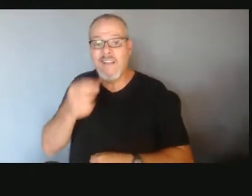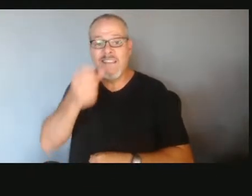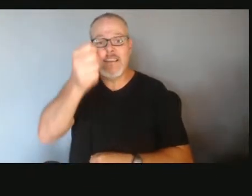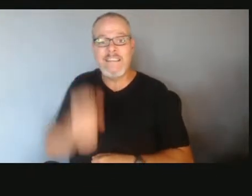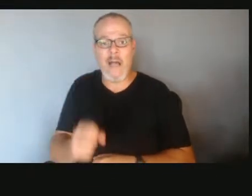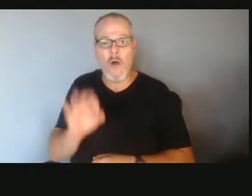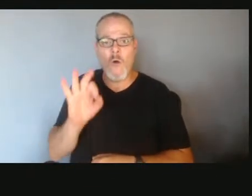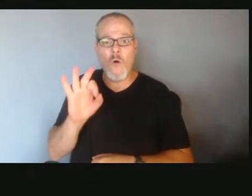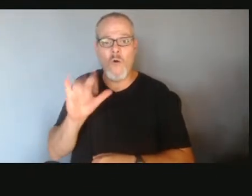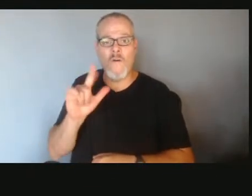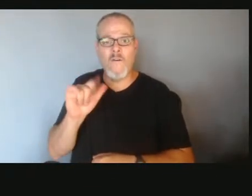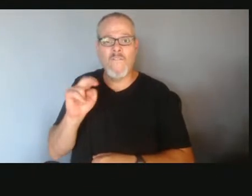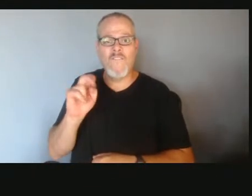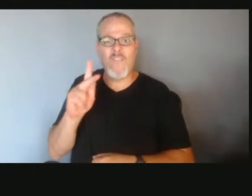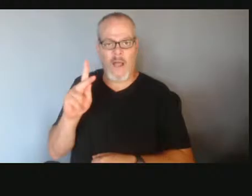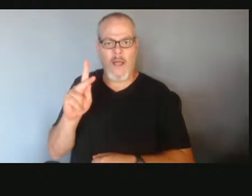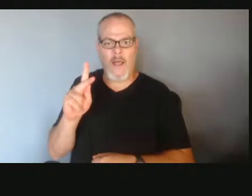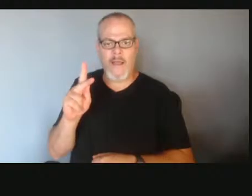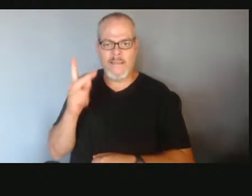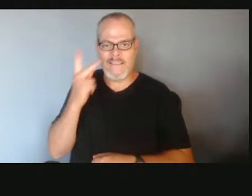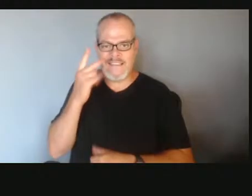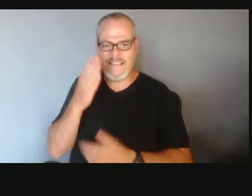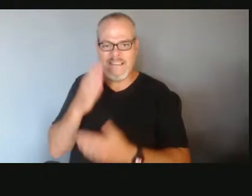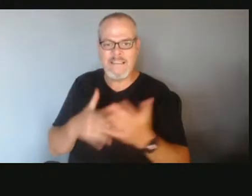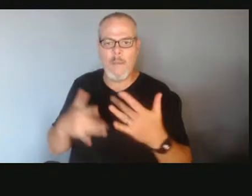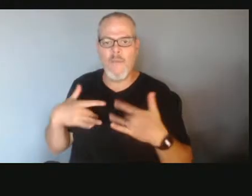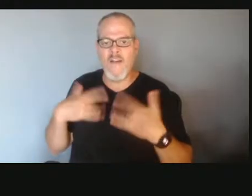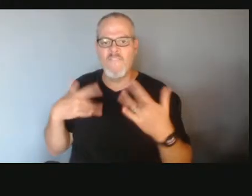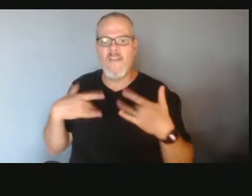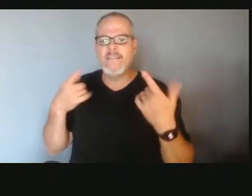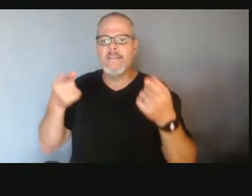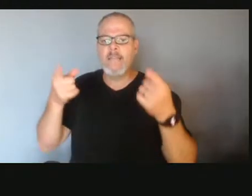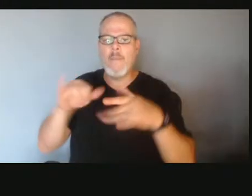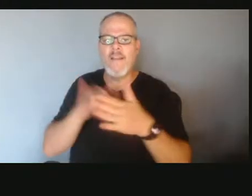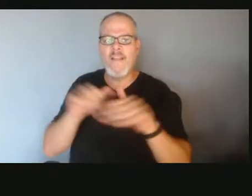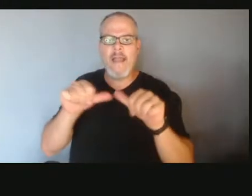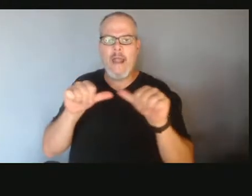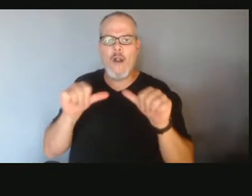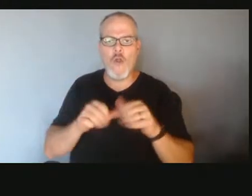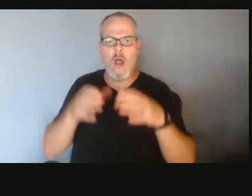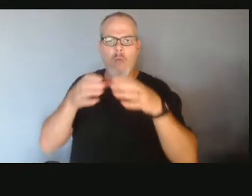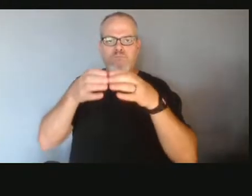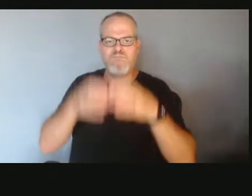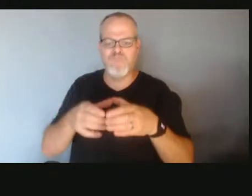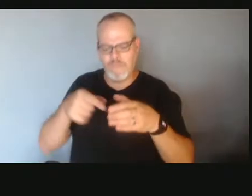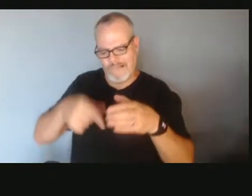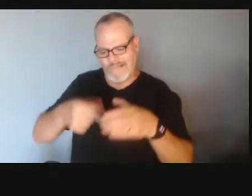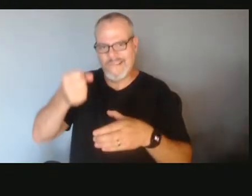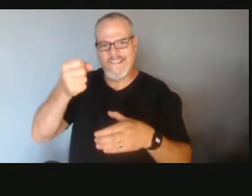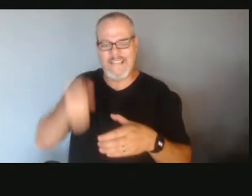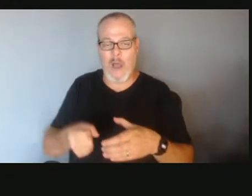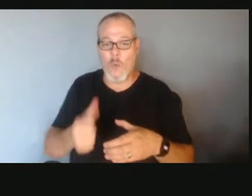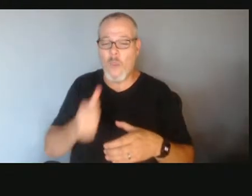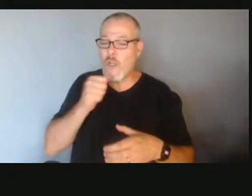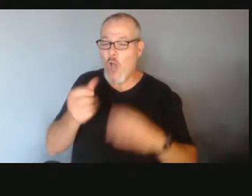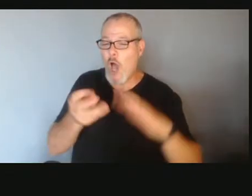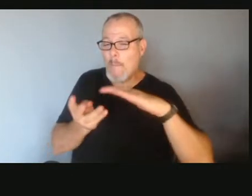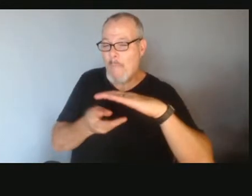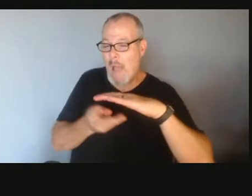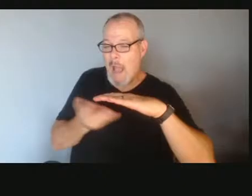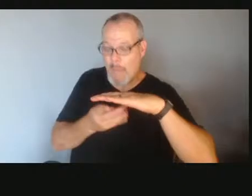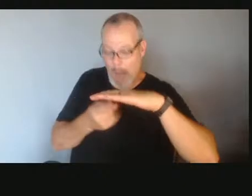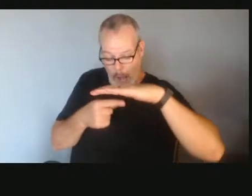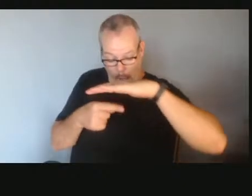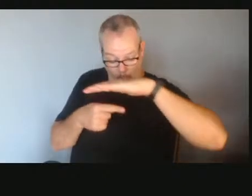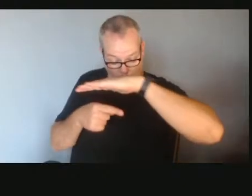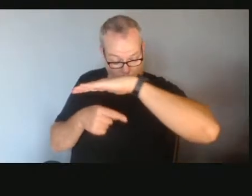from the magma pushing the summit area swelling to the south, right? So the summit's, it's not the magma reaching all the way down